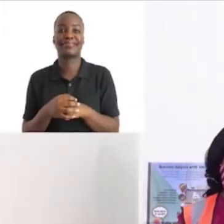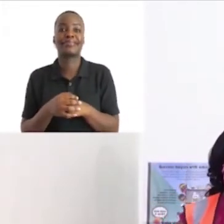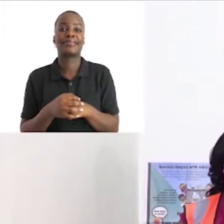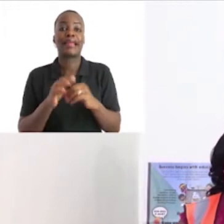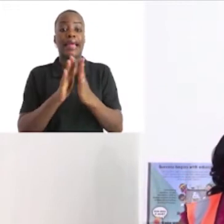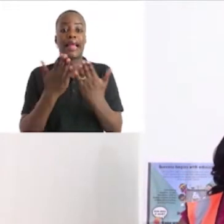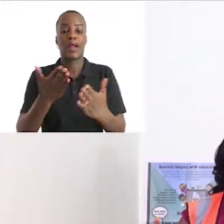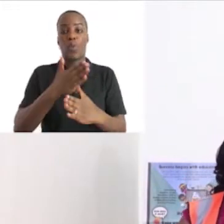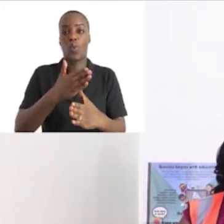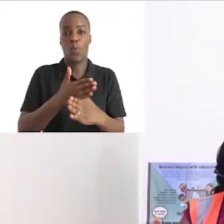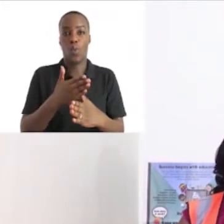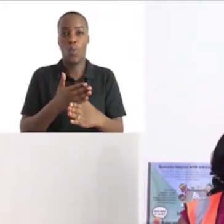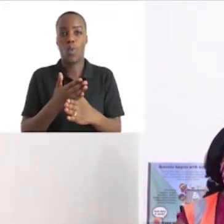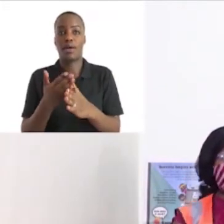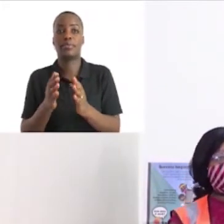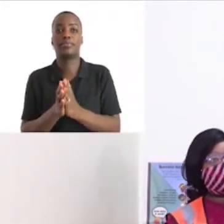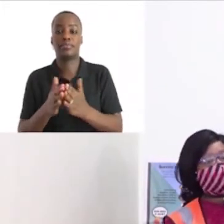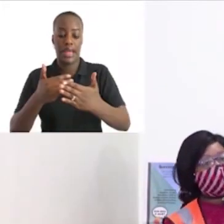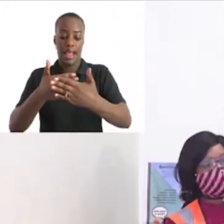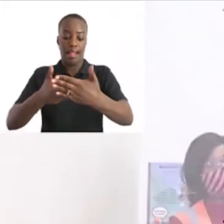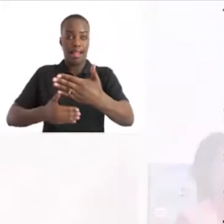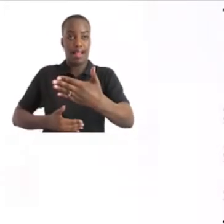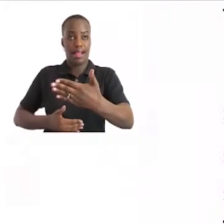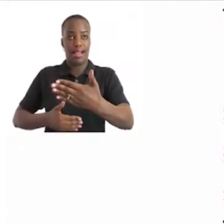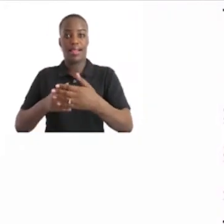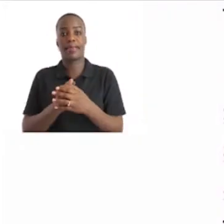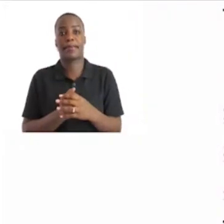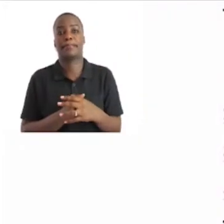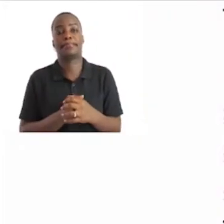next exercise that is just below the one that we finished.